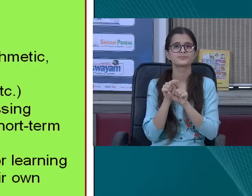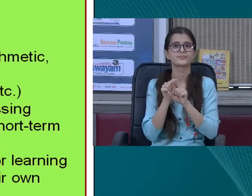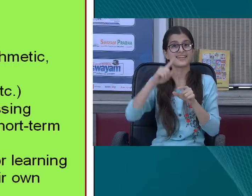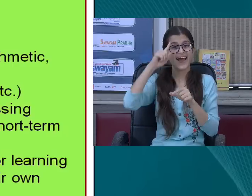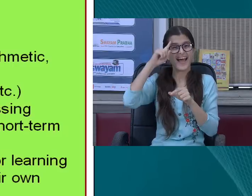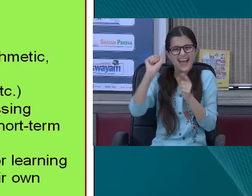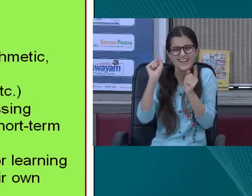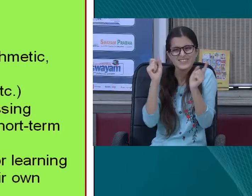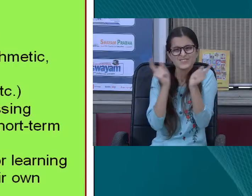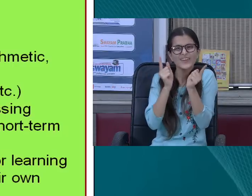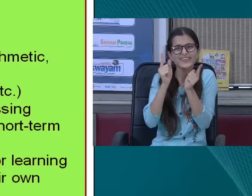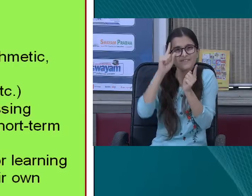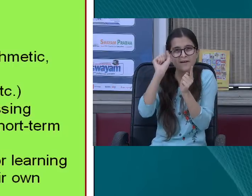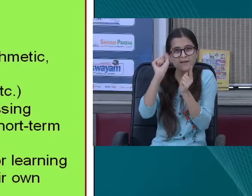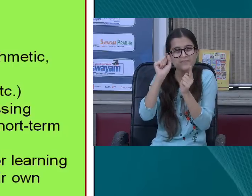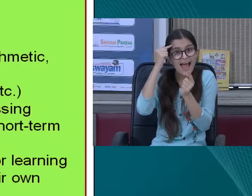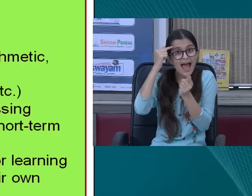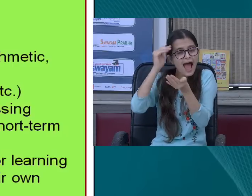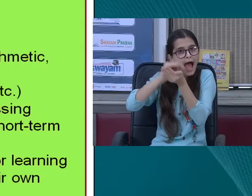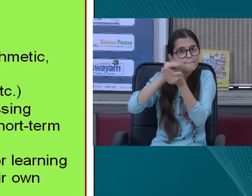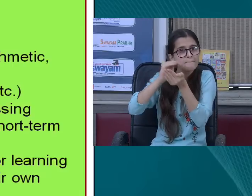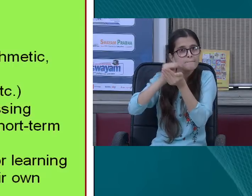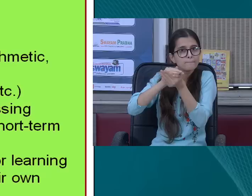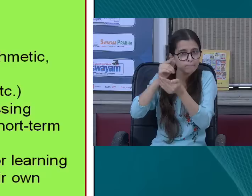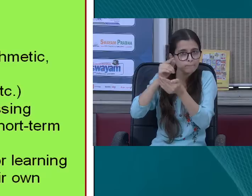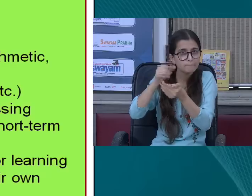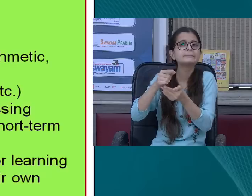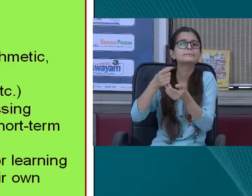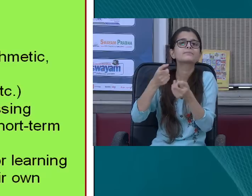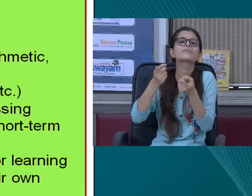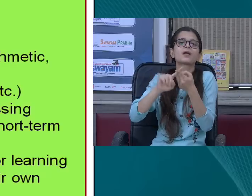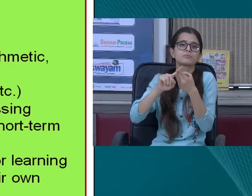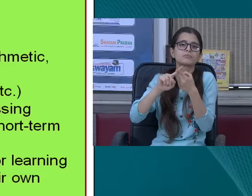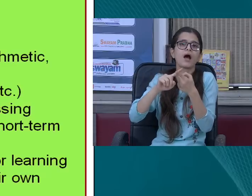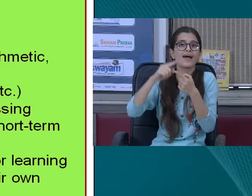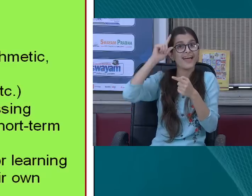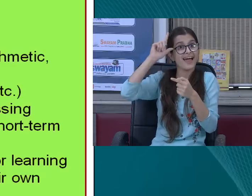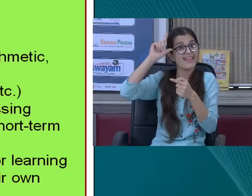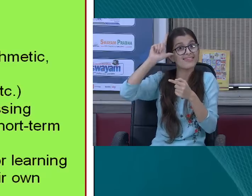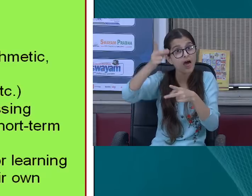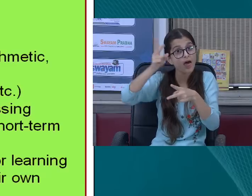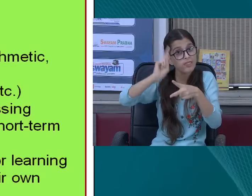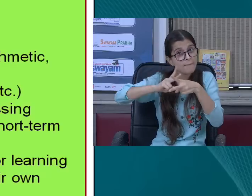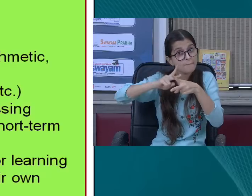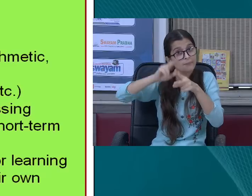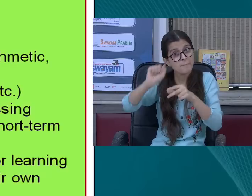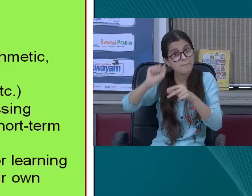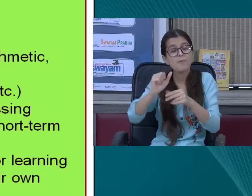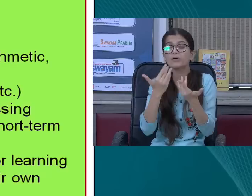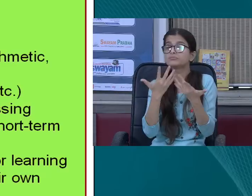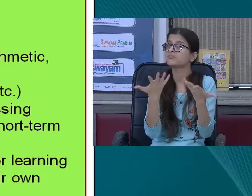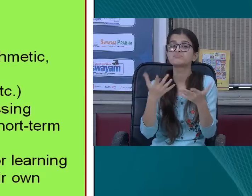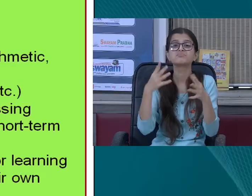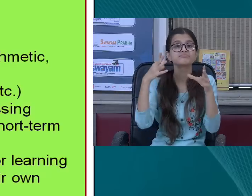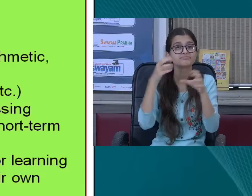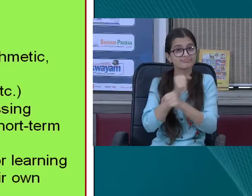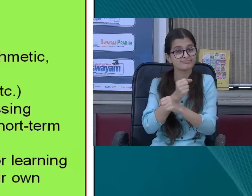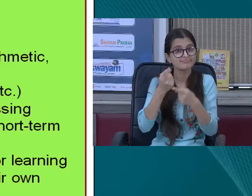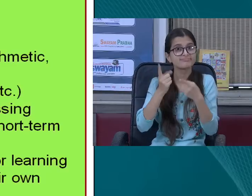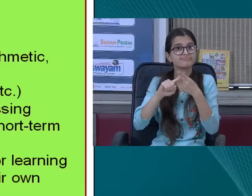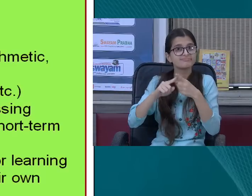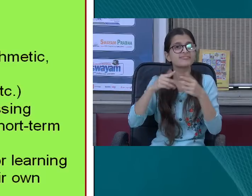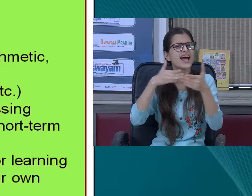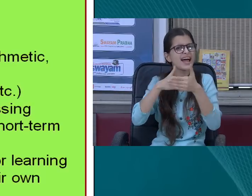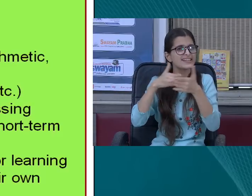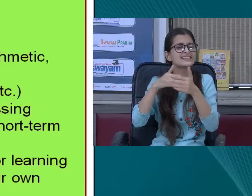memory. So they lack other organization, and they cannot adapt a proper style of learning,